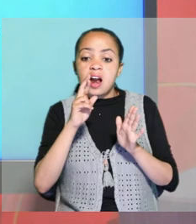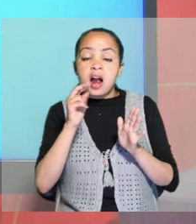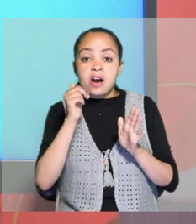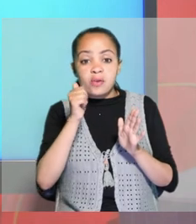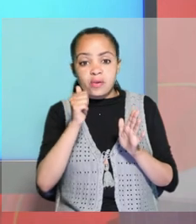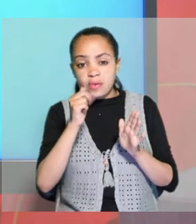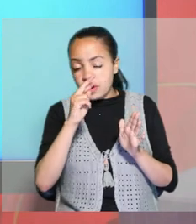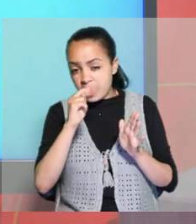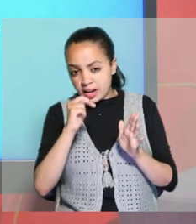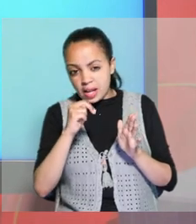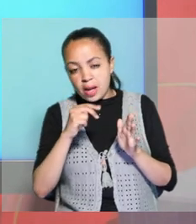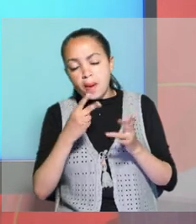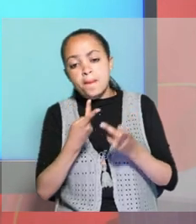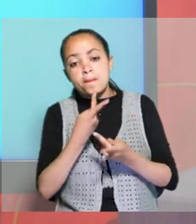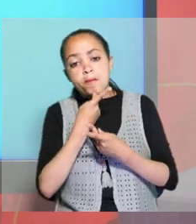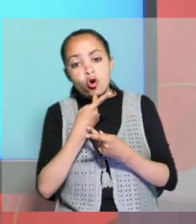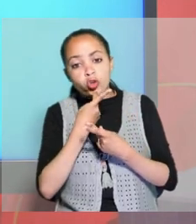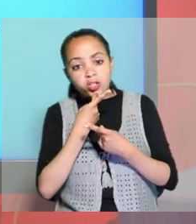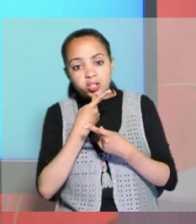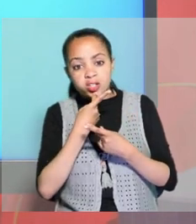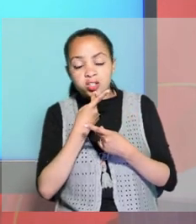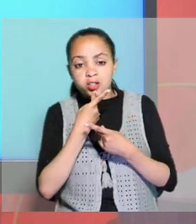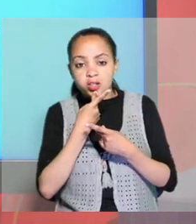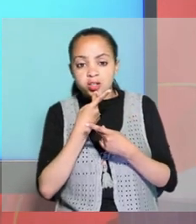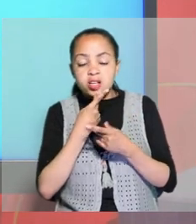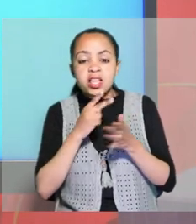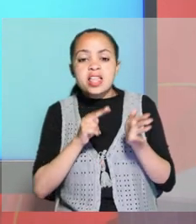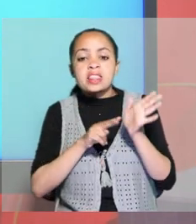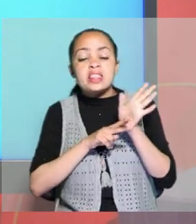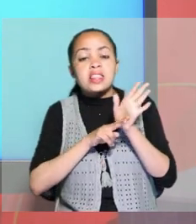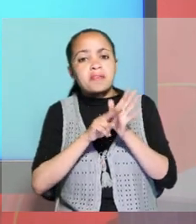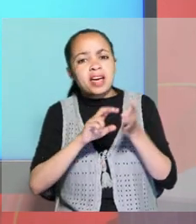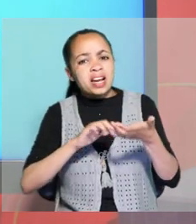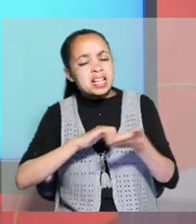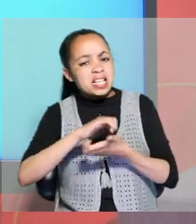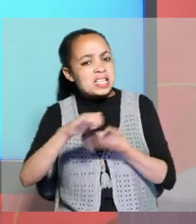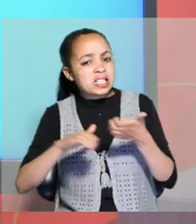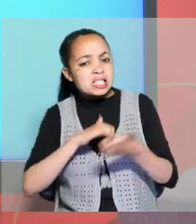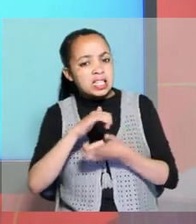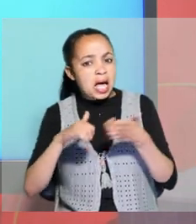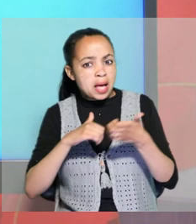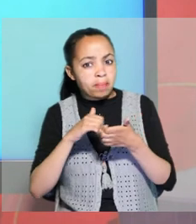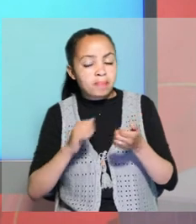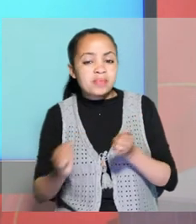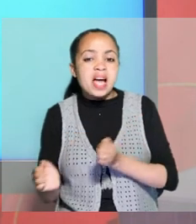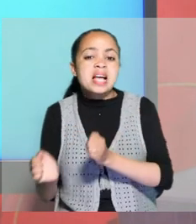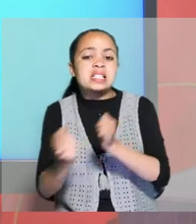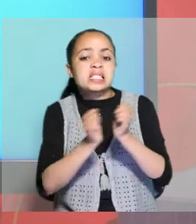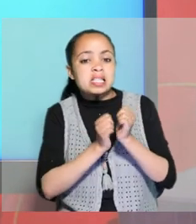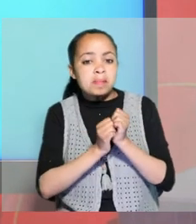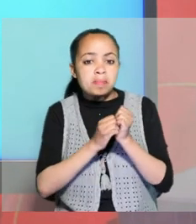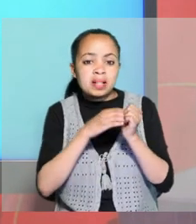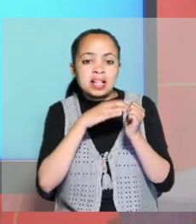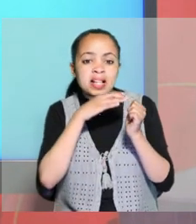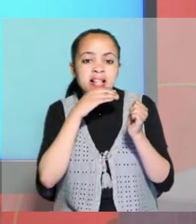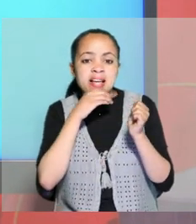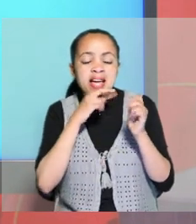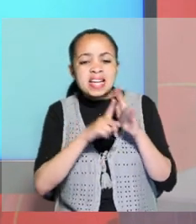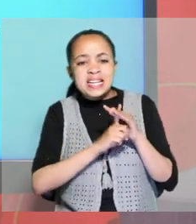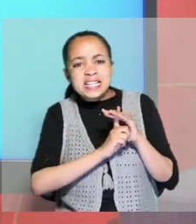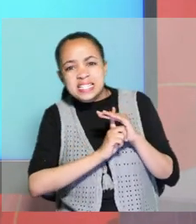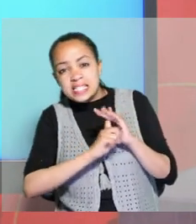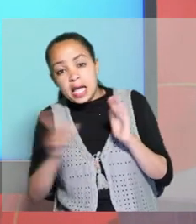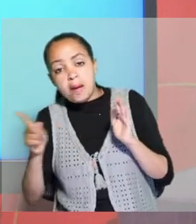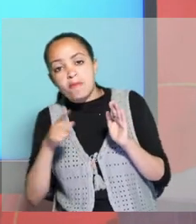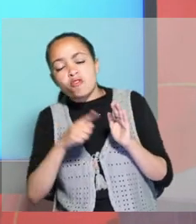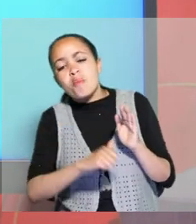here the viral protein, here the viral enzyme become assembled and escape away from the